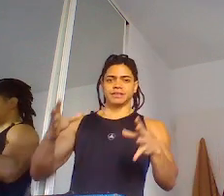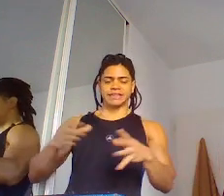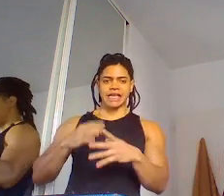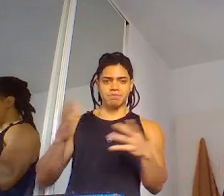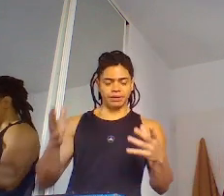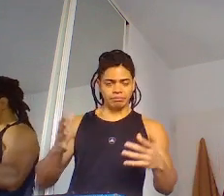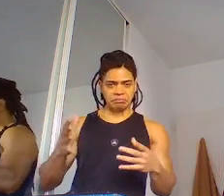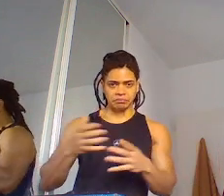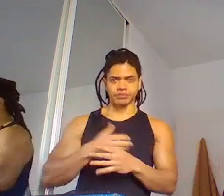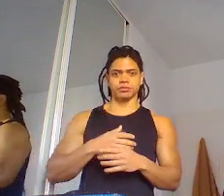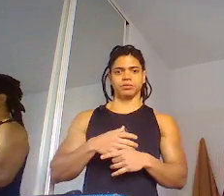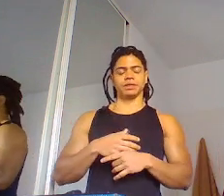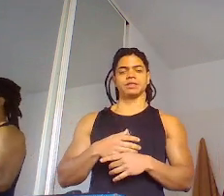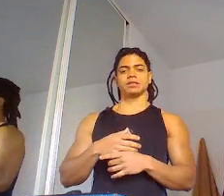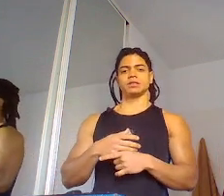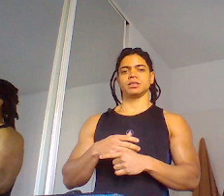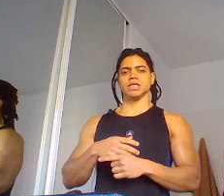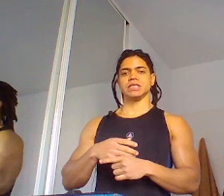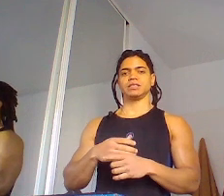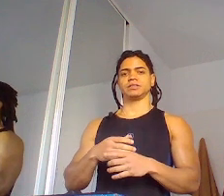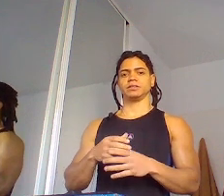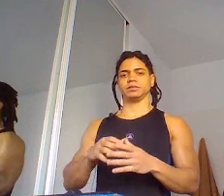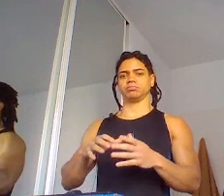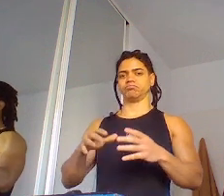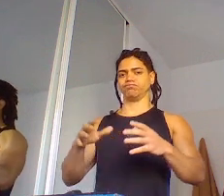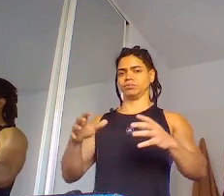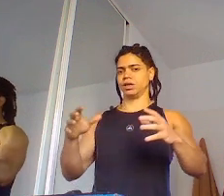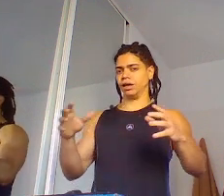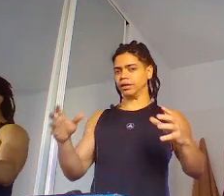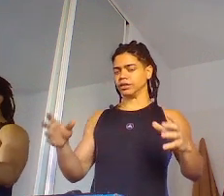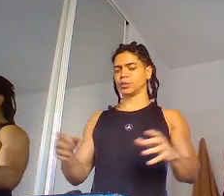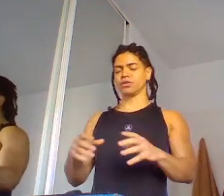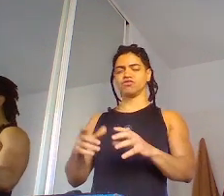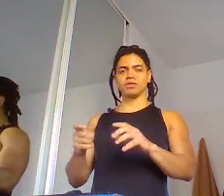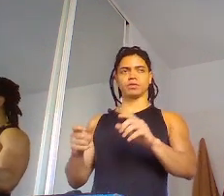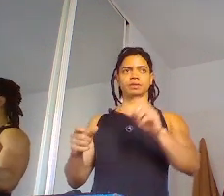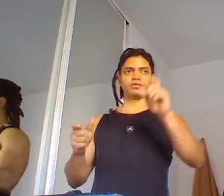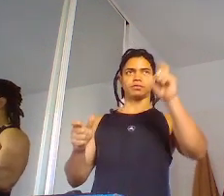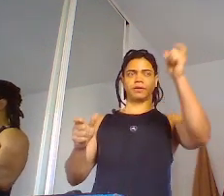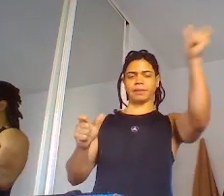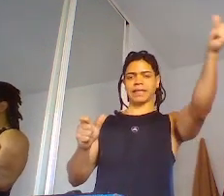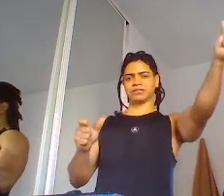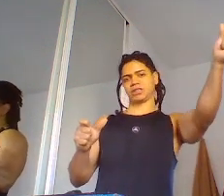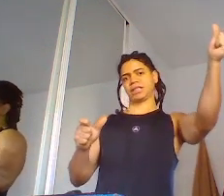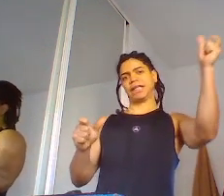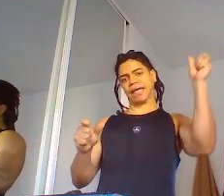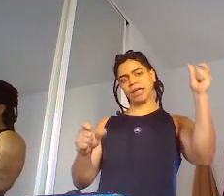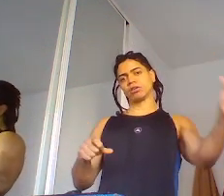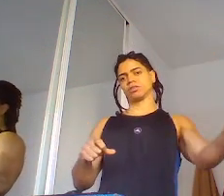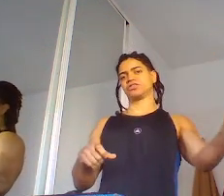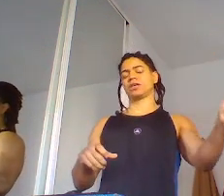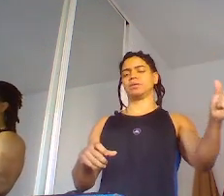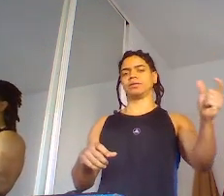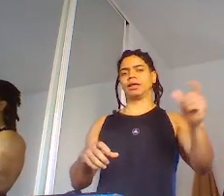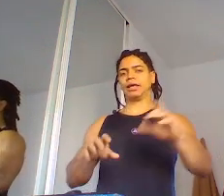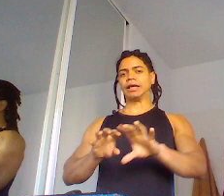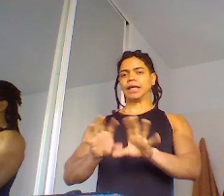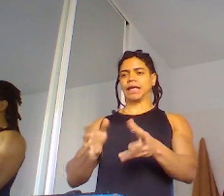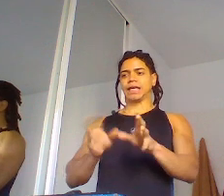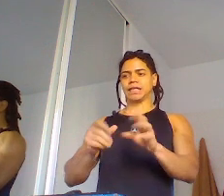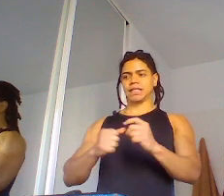this statement, okay, is it reviews information from the balance sheet and the income